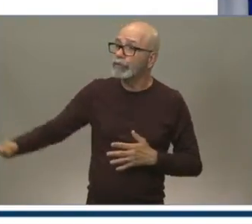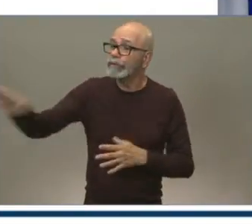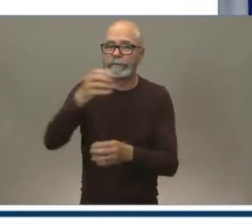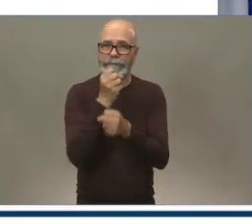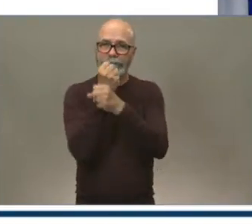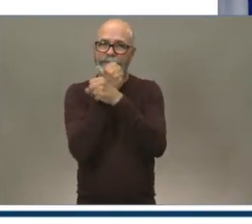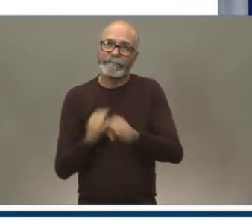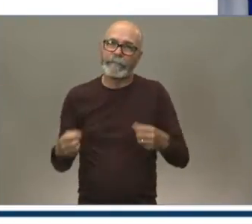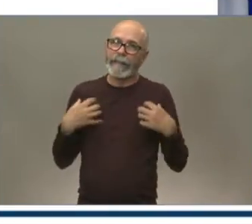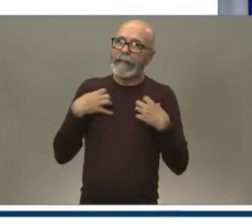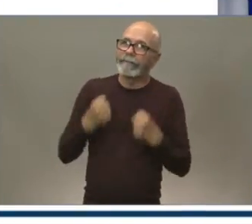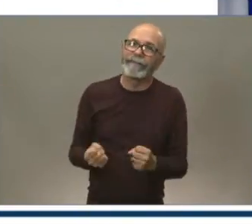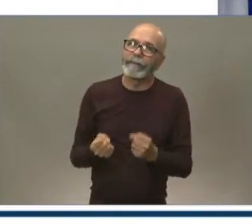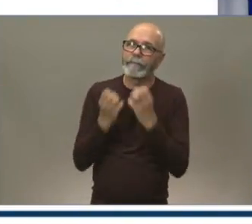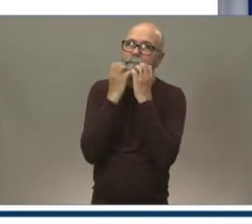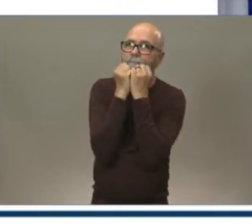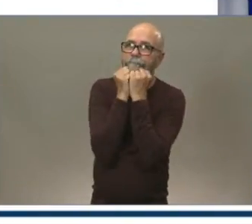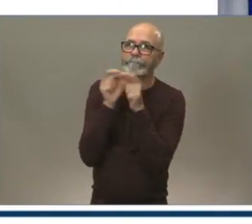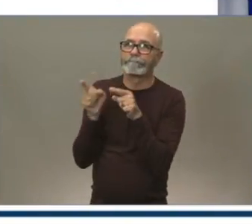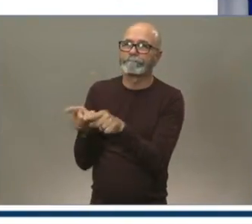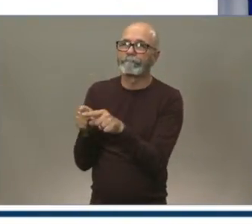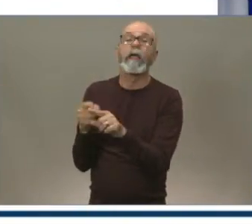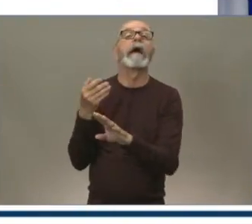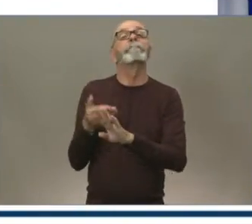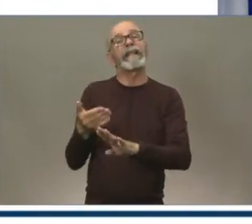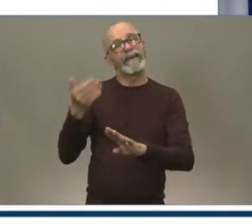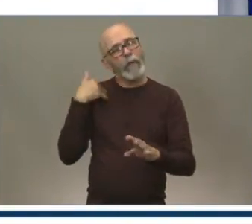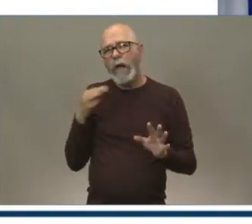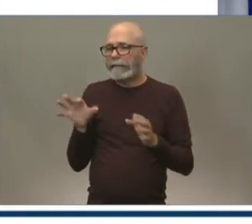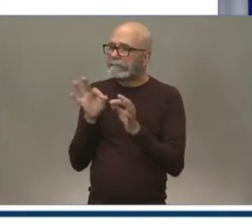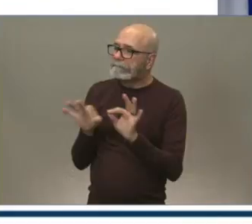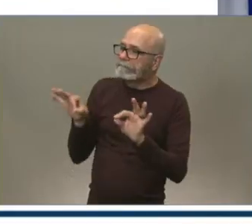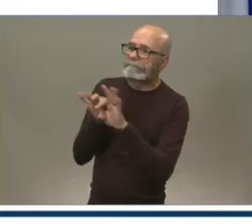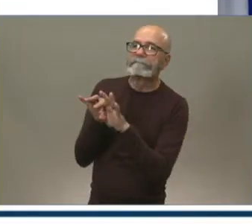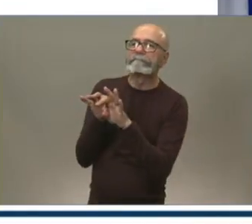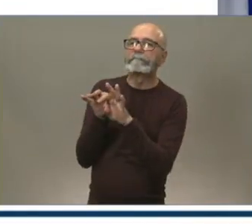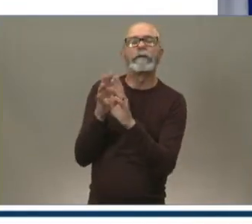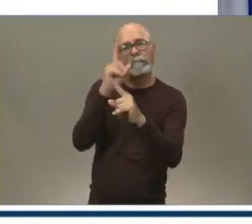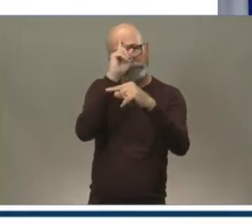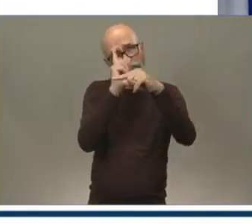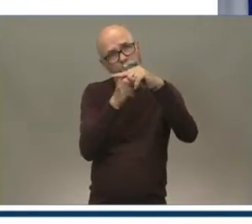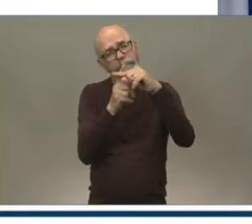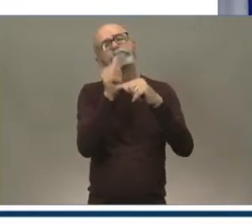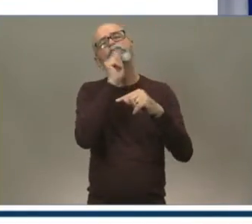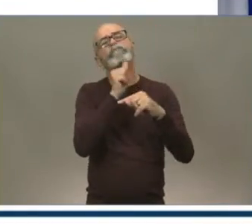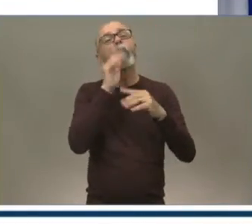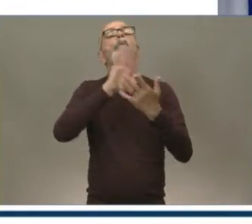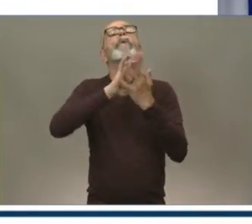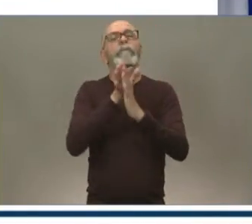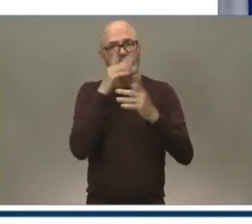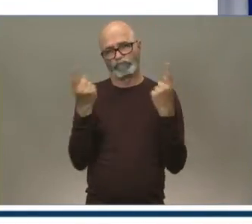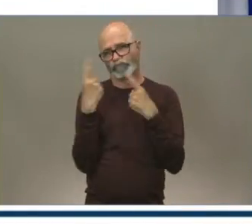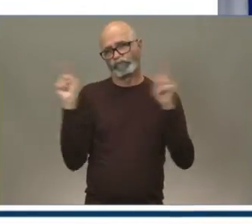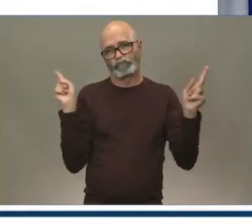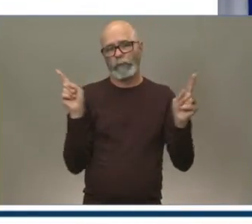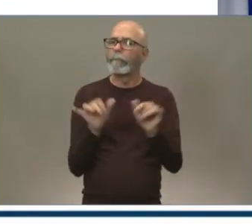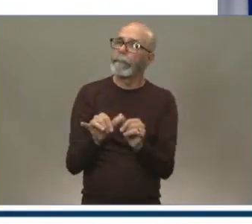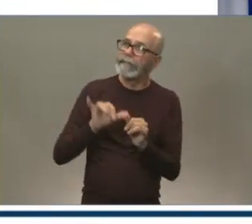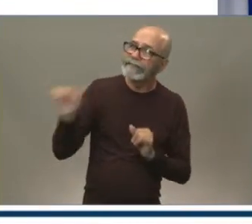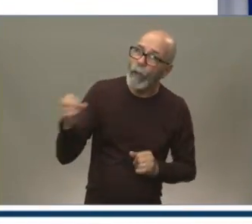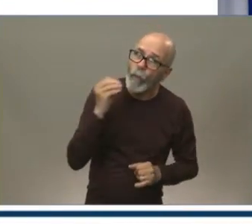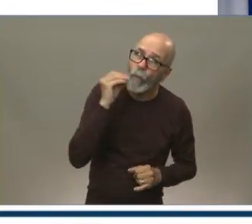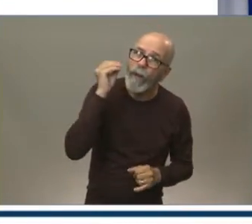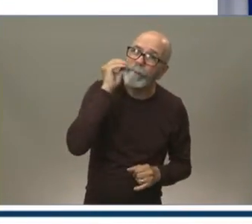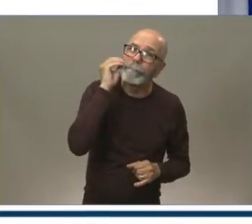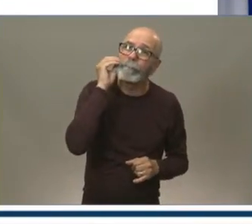been here before, and I am optimistic that with discipline and patience, we can do it again. Do your part and stay home. Unless you're going out, of